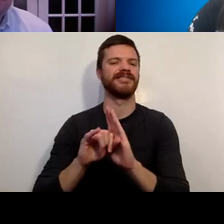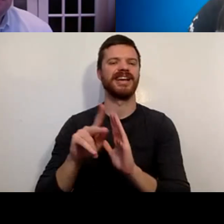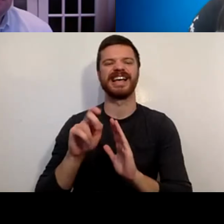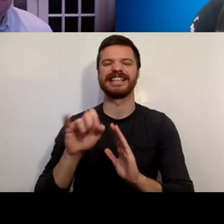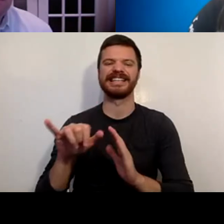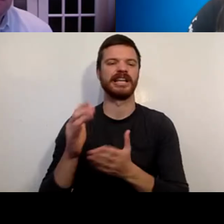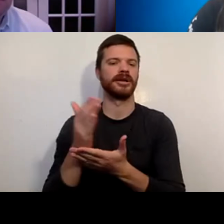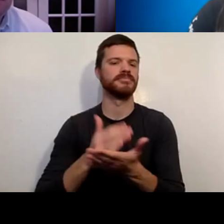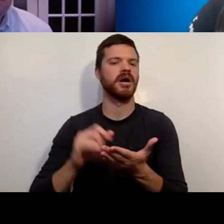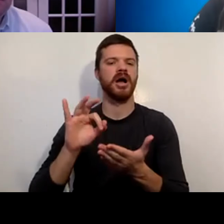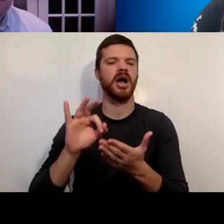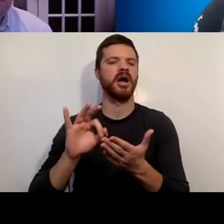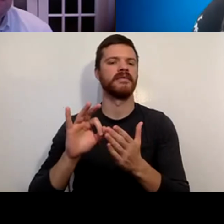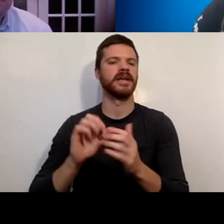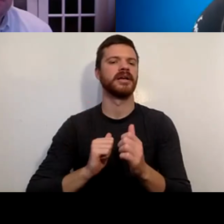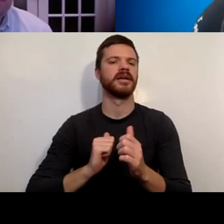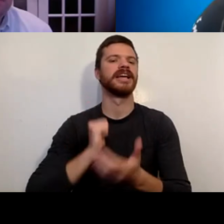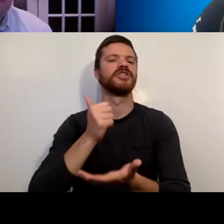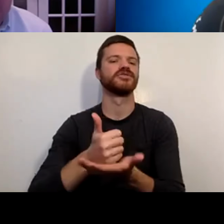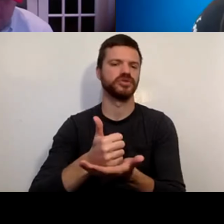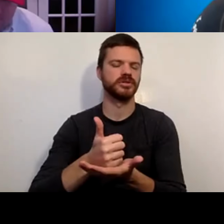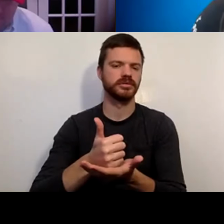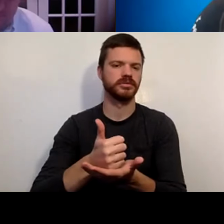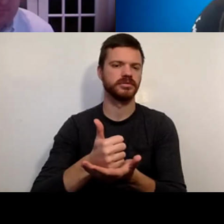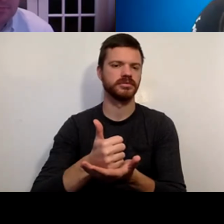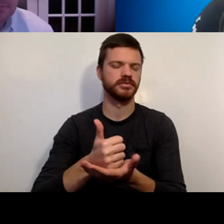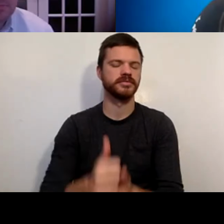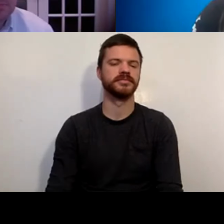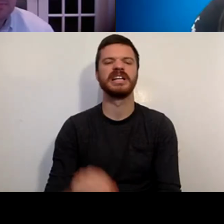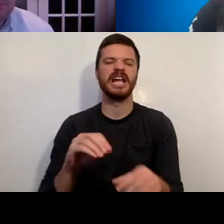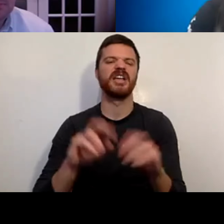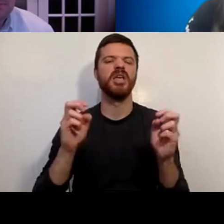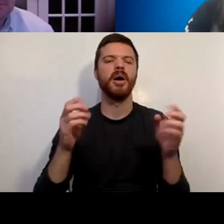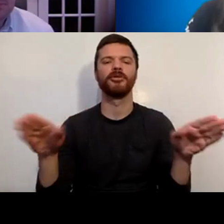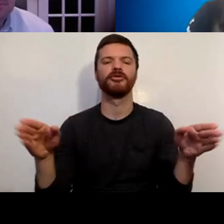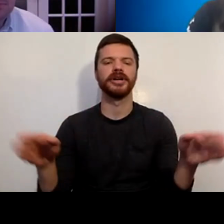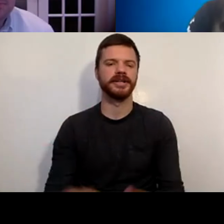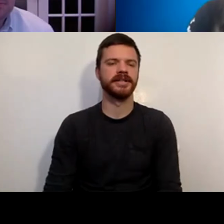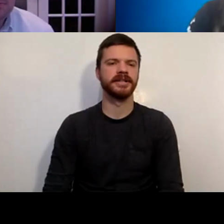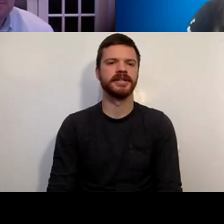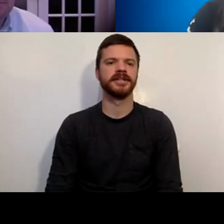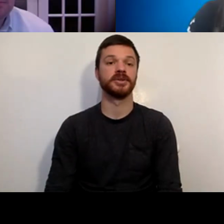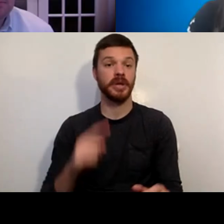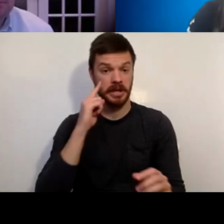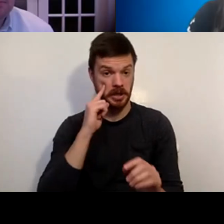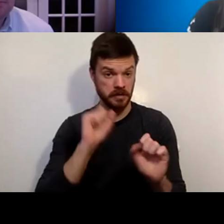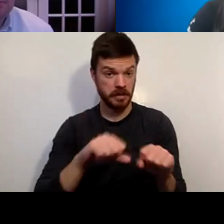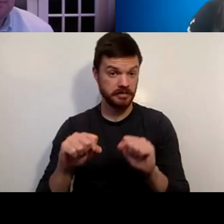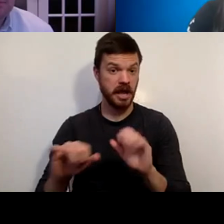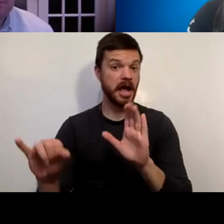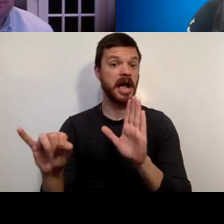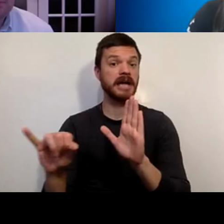intervention and the adaptable periphery. Do you think it's possible to identify the key elements